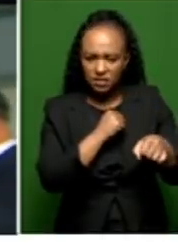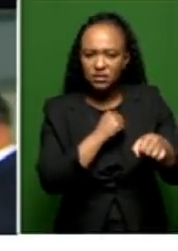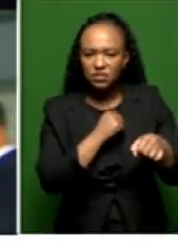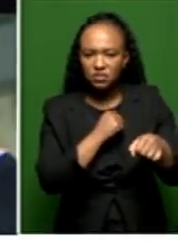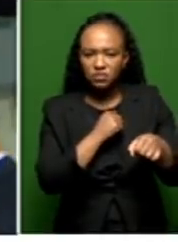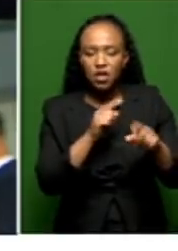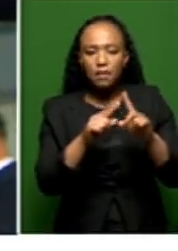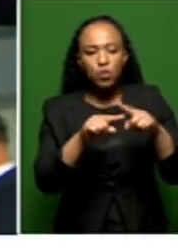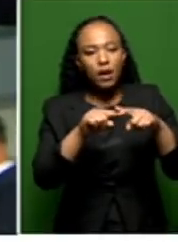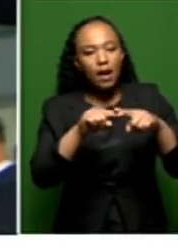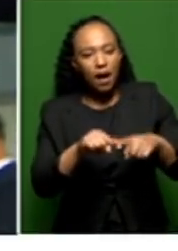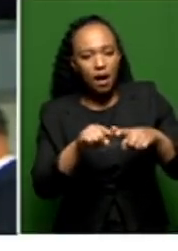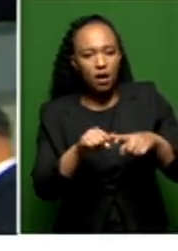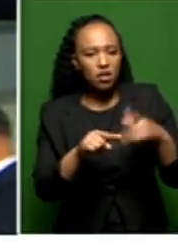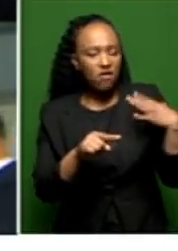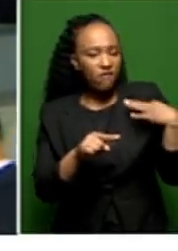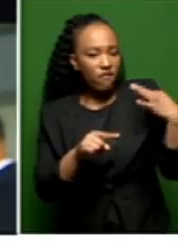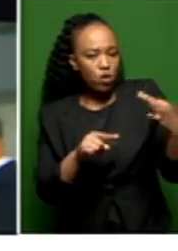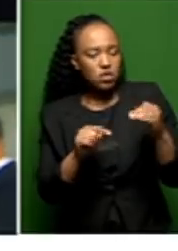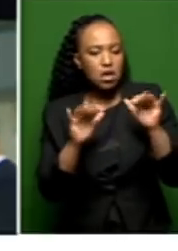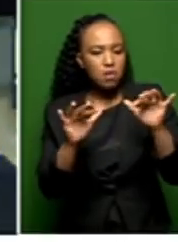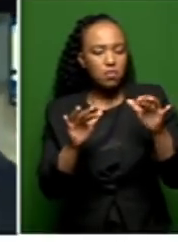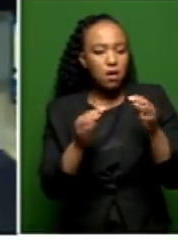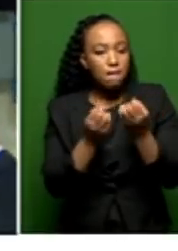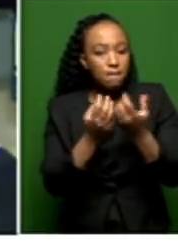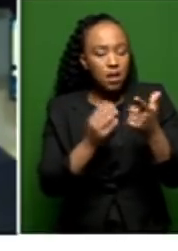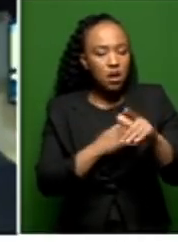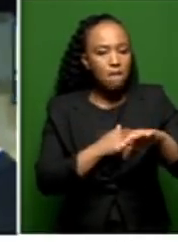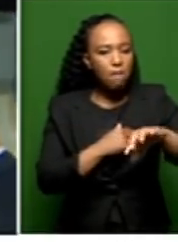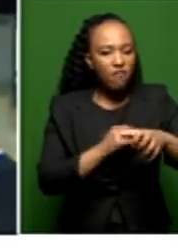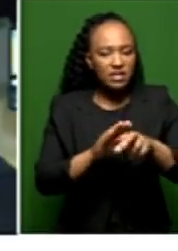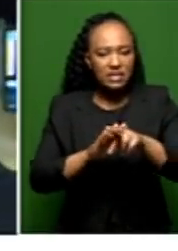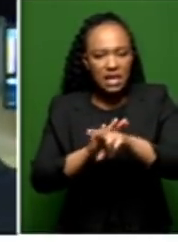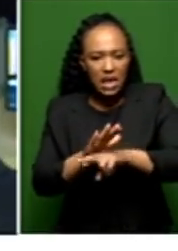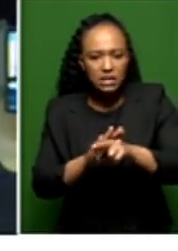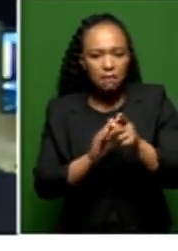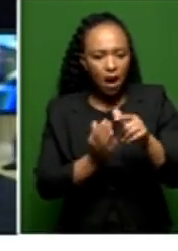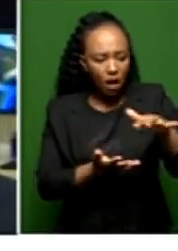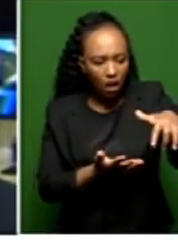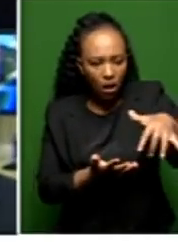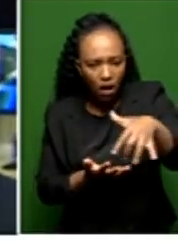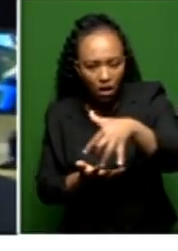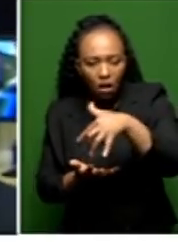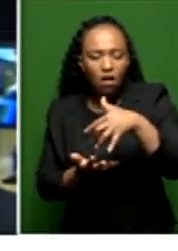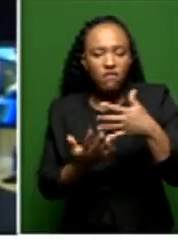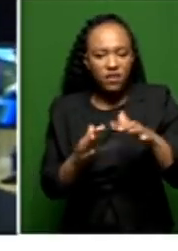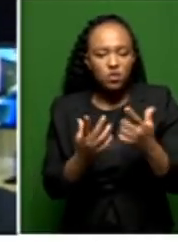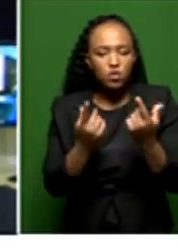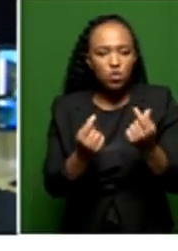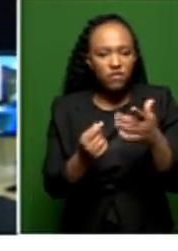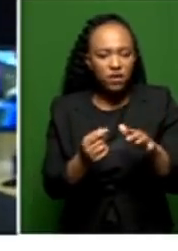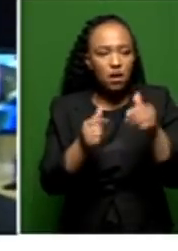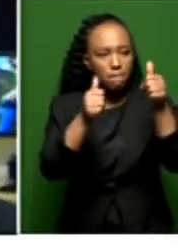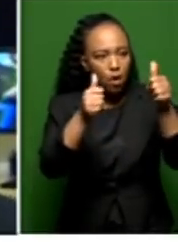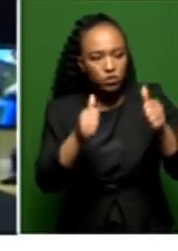we relied on our volunteers. In fact, many provinces and regions raised their own funds. We supplied them with some